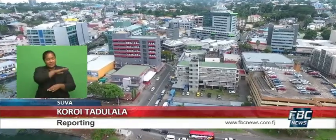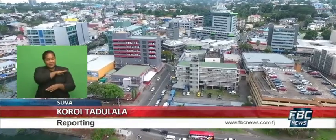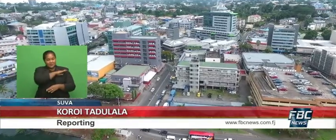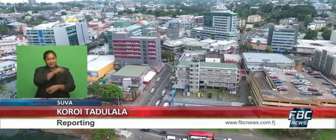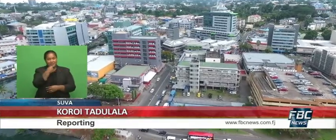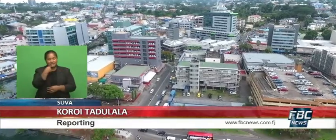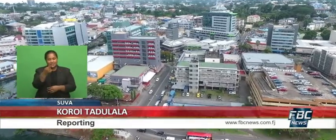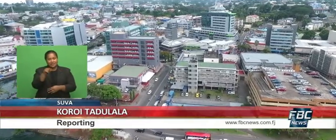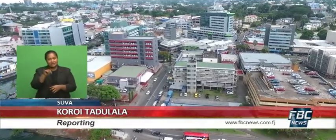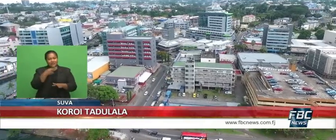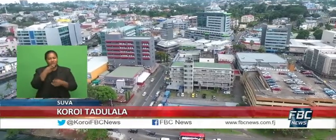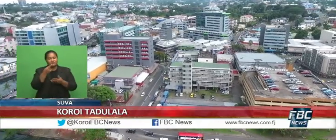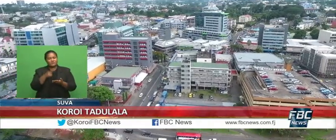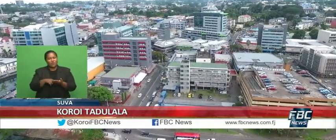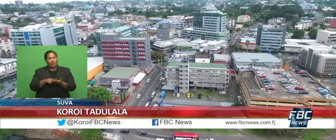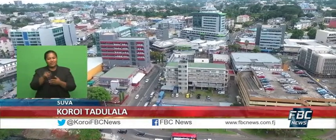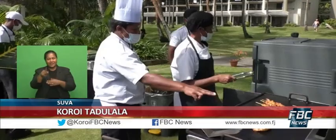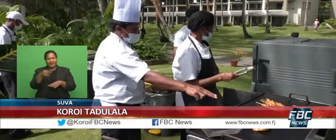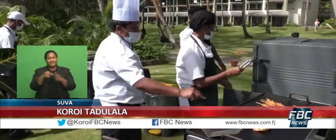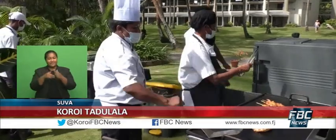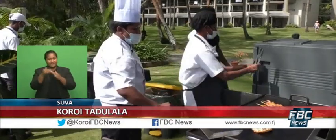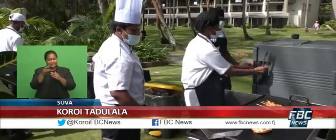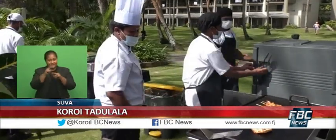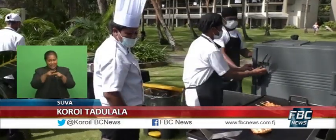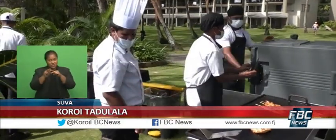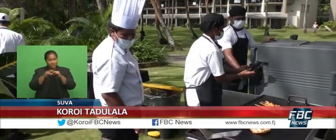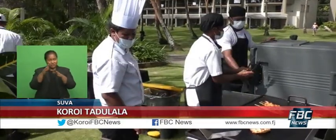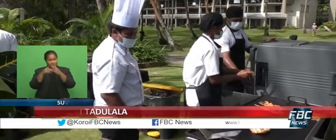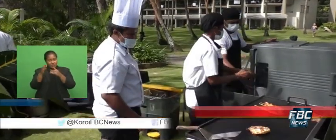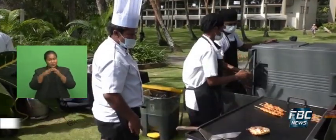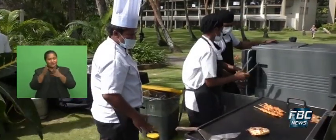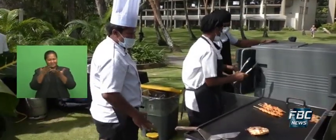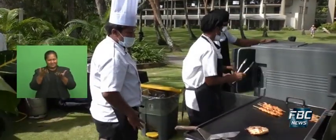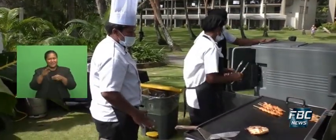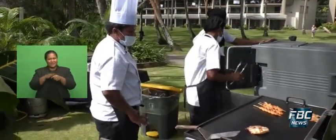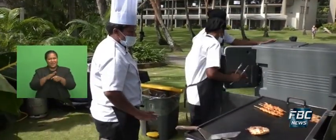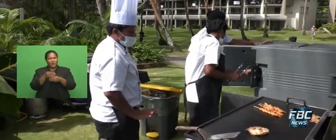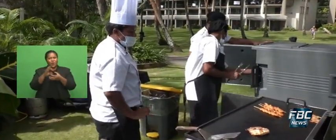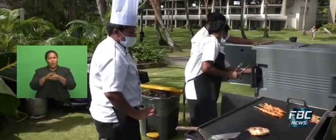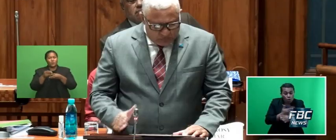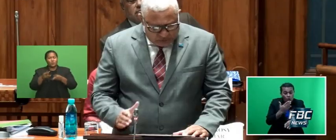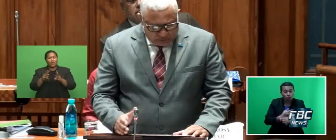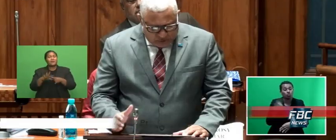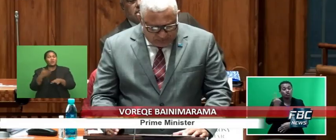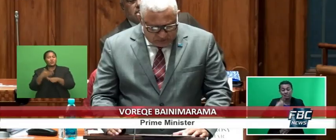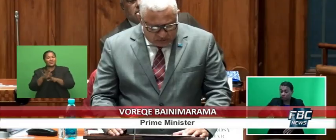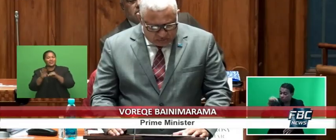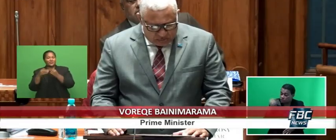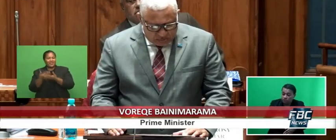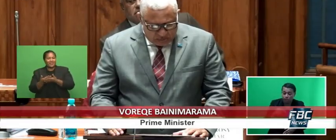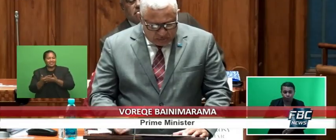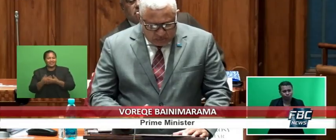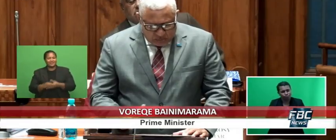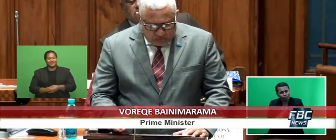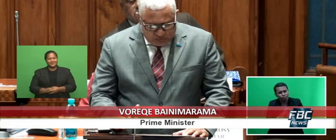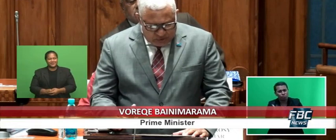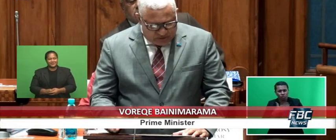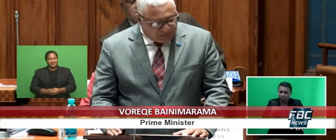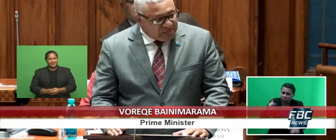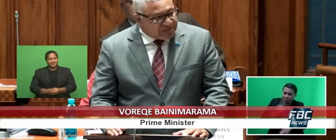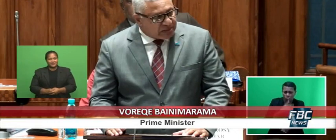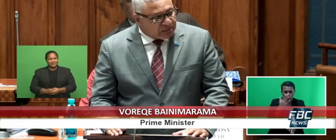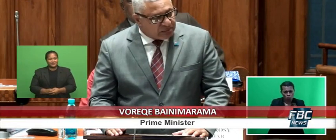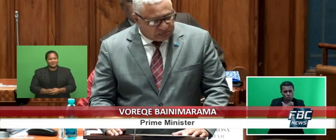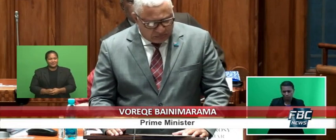says it's important that Fiji build its way out of the pandemic crisis by working together. When a job is lost, you lose more